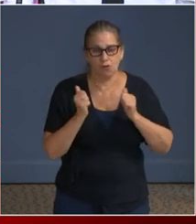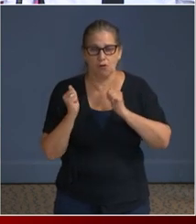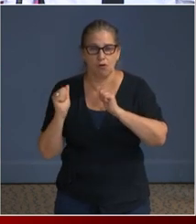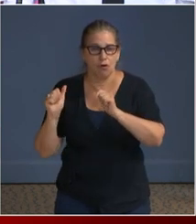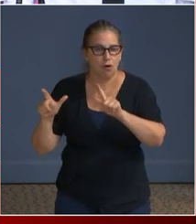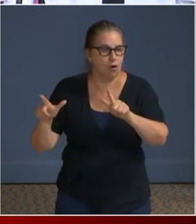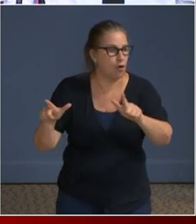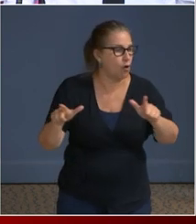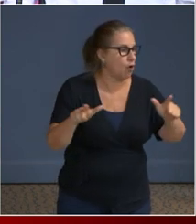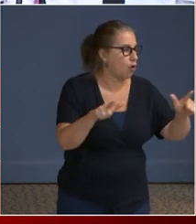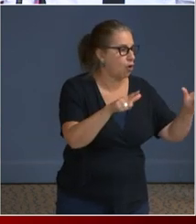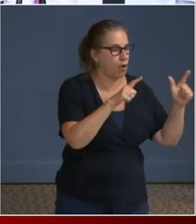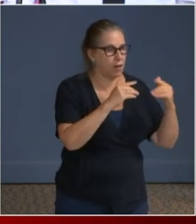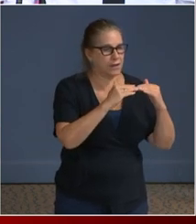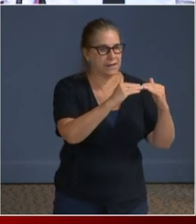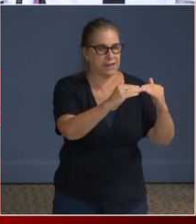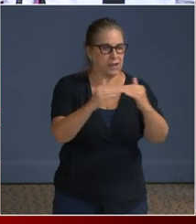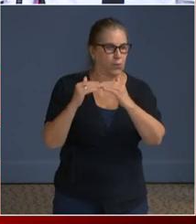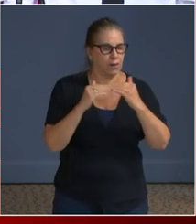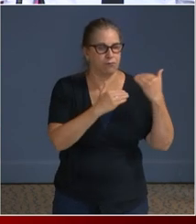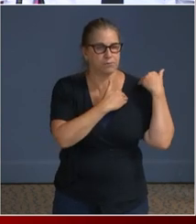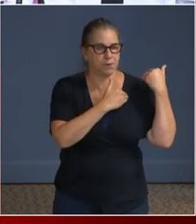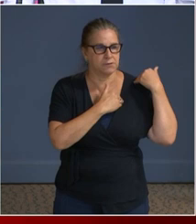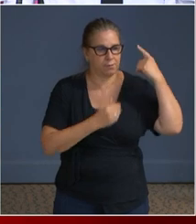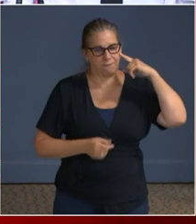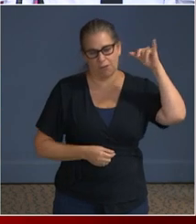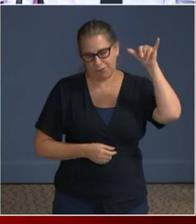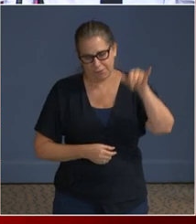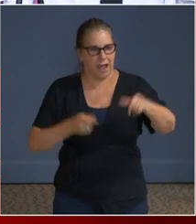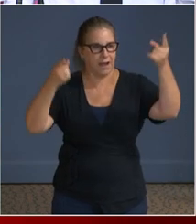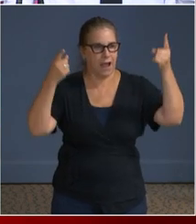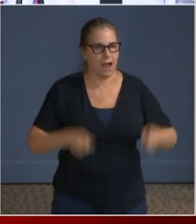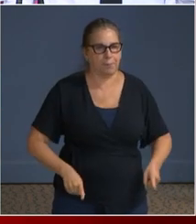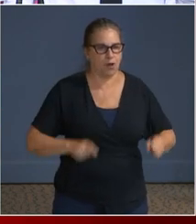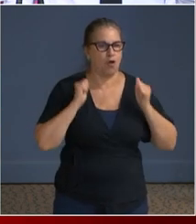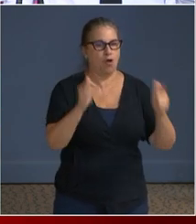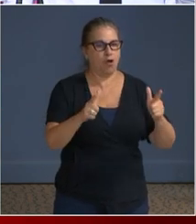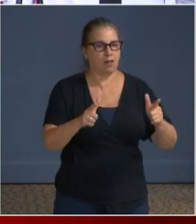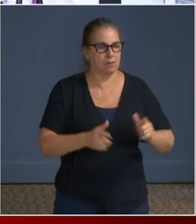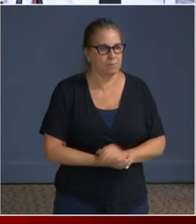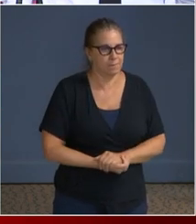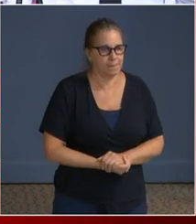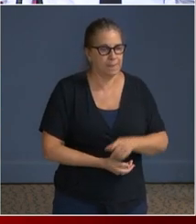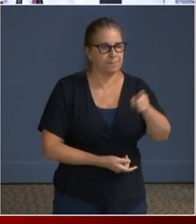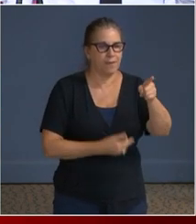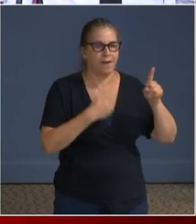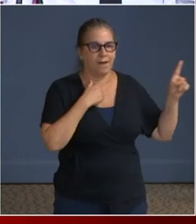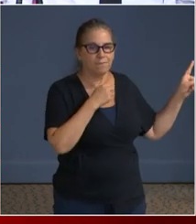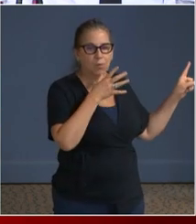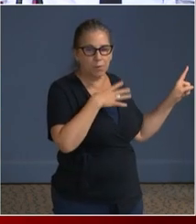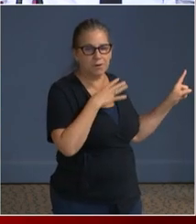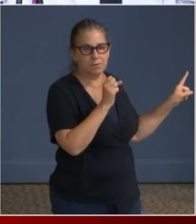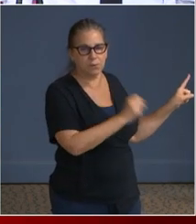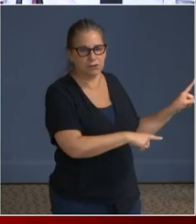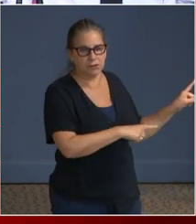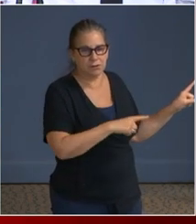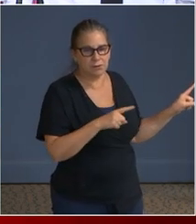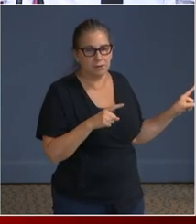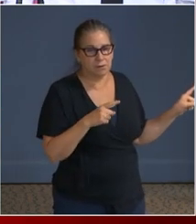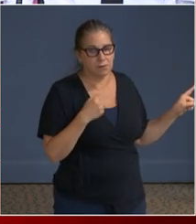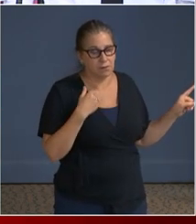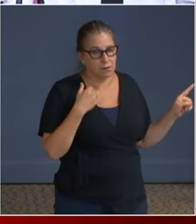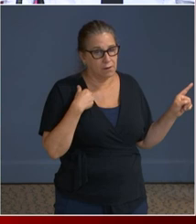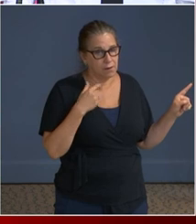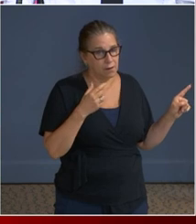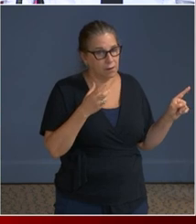was responsible for this. And is there any new plan? We've heard you talked about getting illegal guns off the